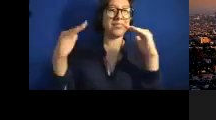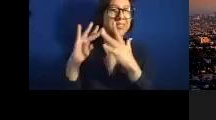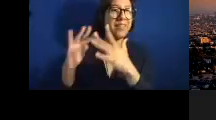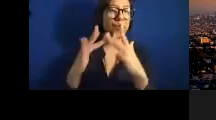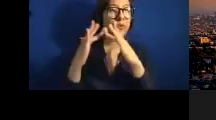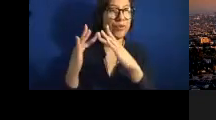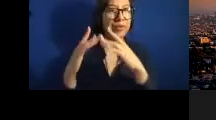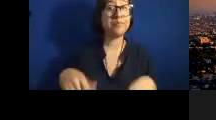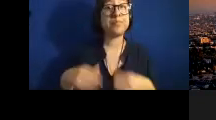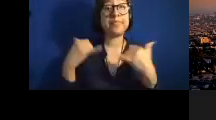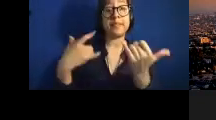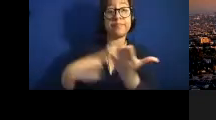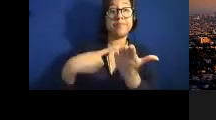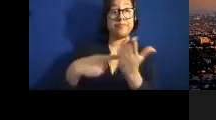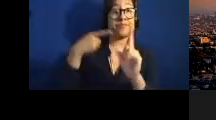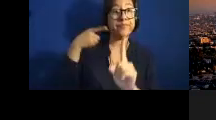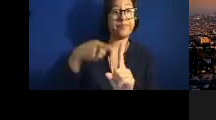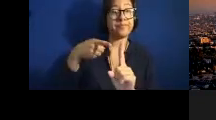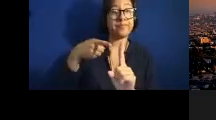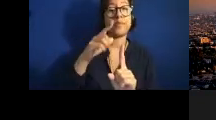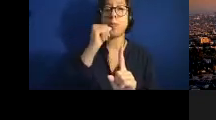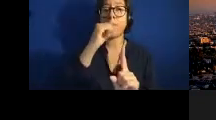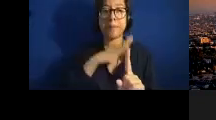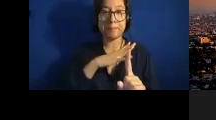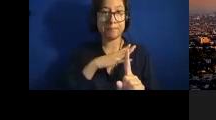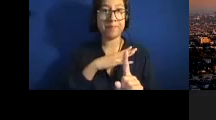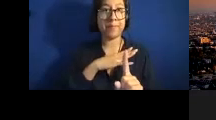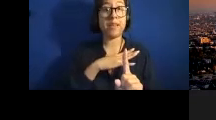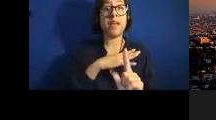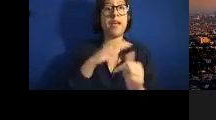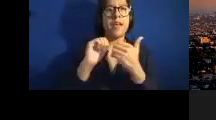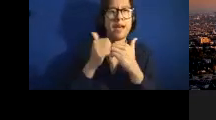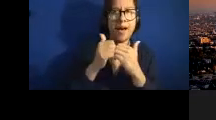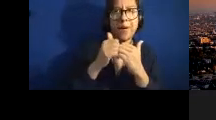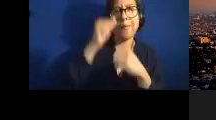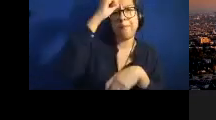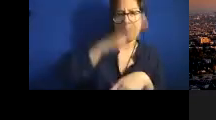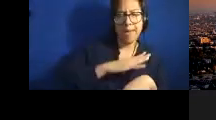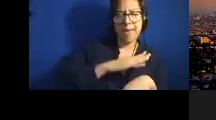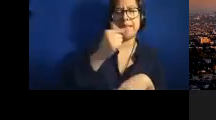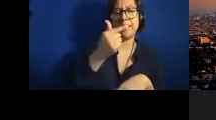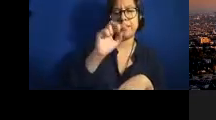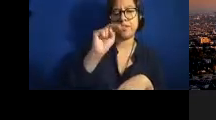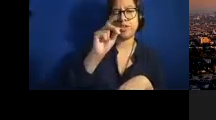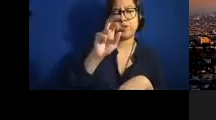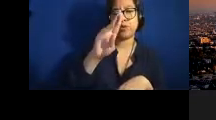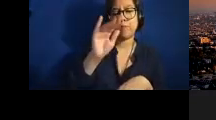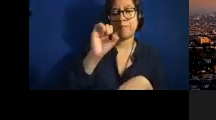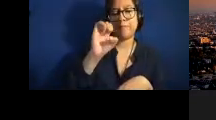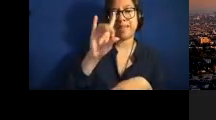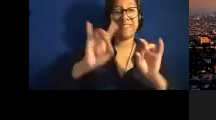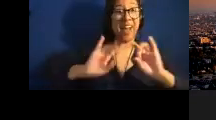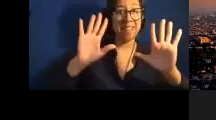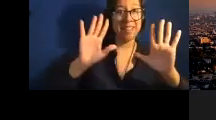about women and what we need from men to end gender-based violence. And I think the framing of the title of this panel is